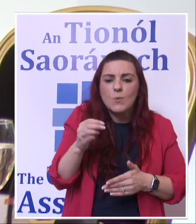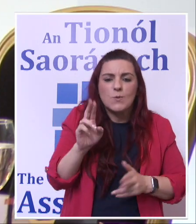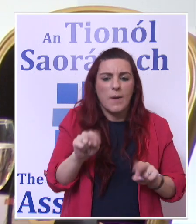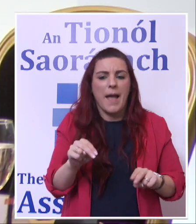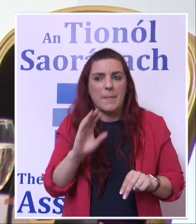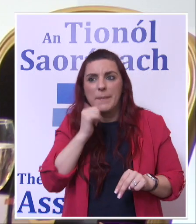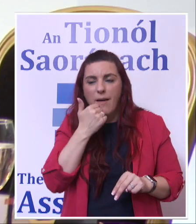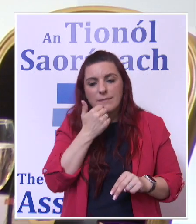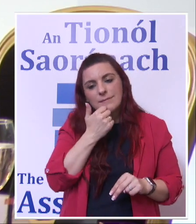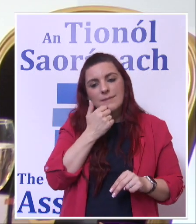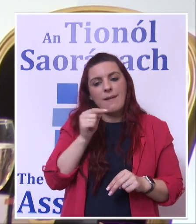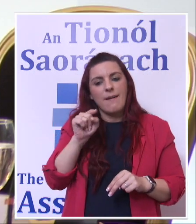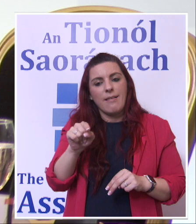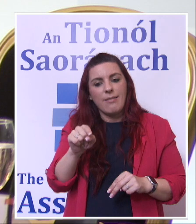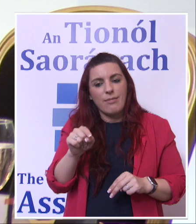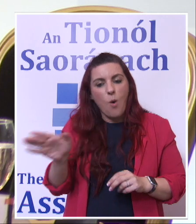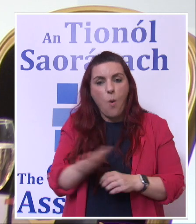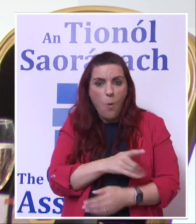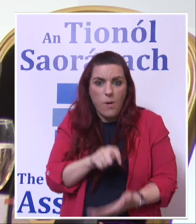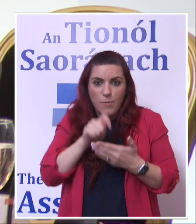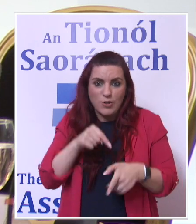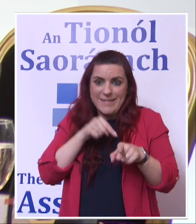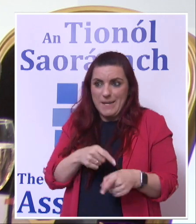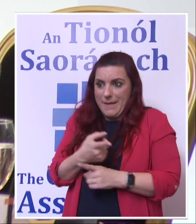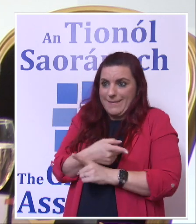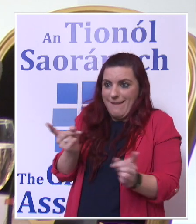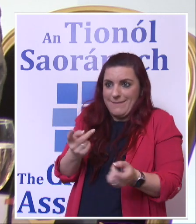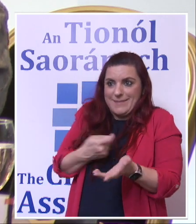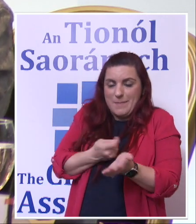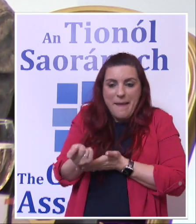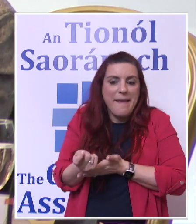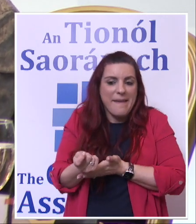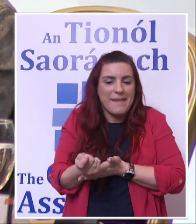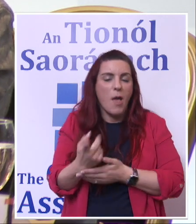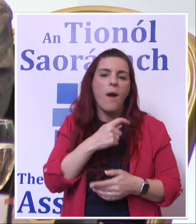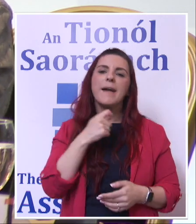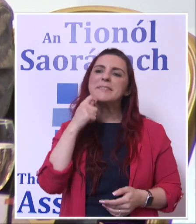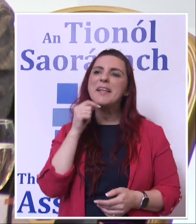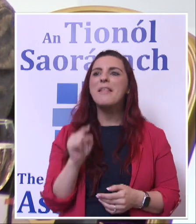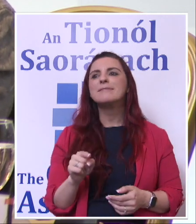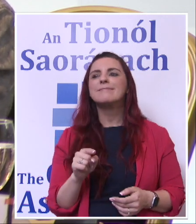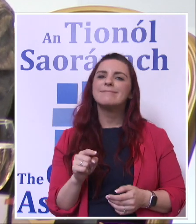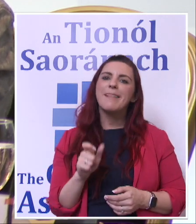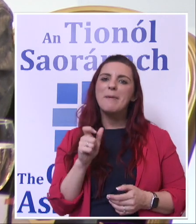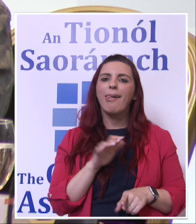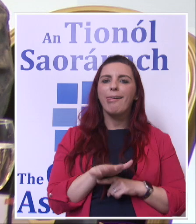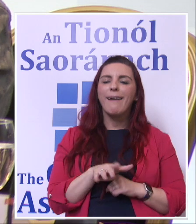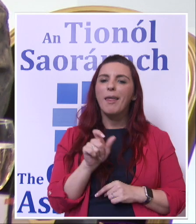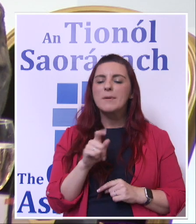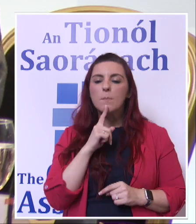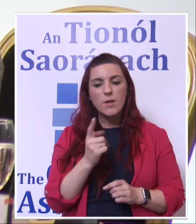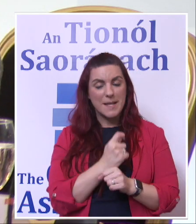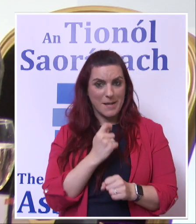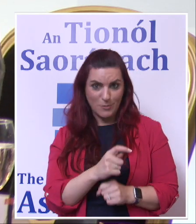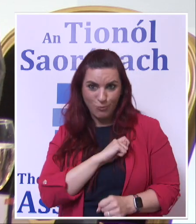can, because the whole budget is kind of waiting for that. I say that with tongue in cheek in a way, but at the same time